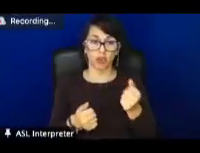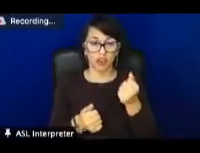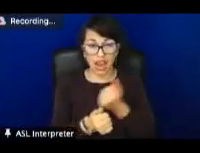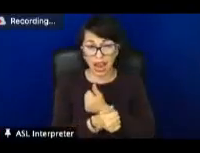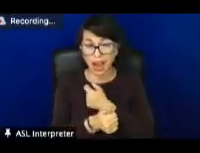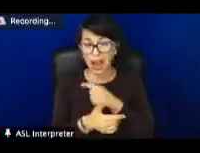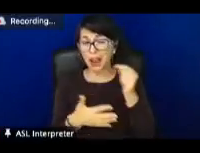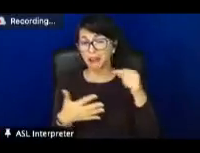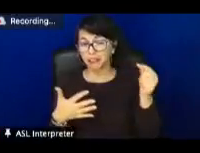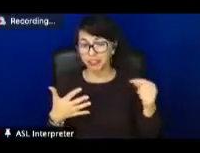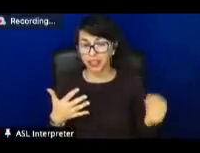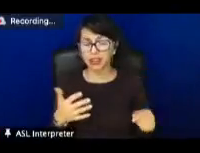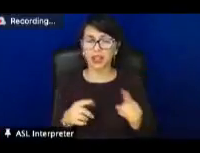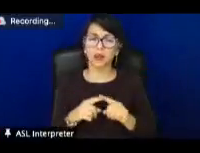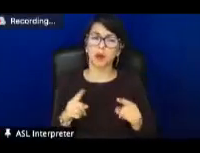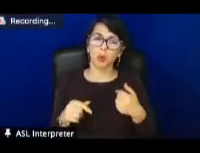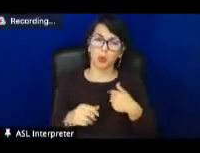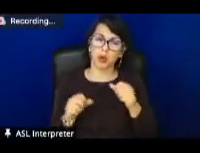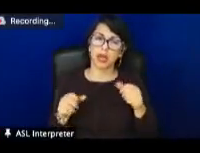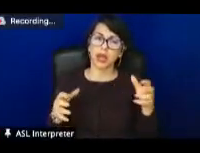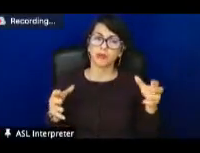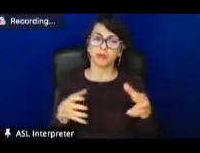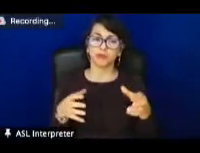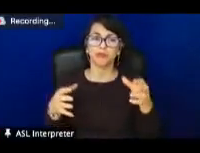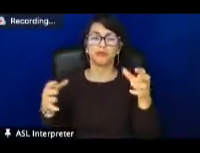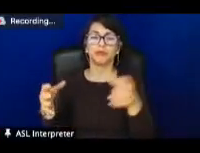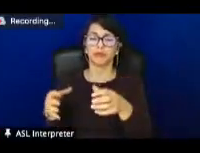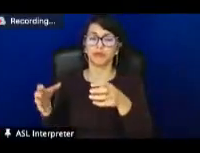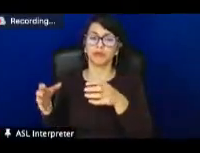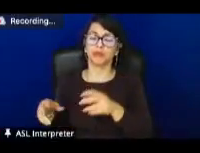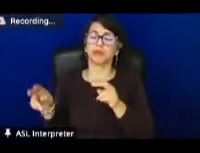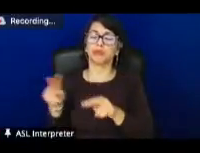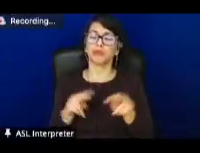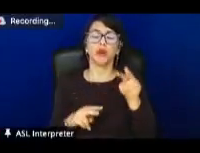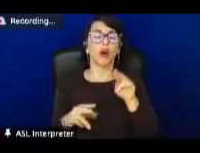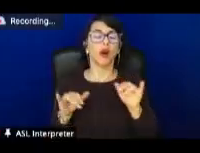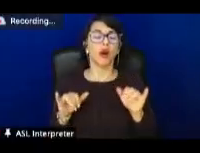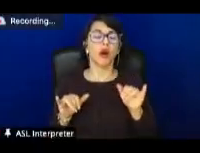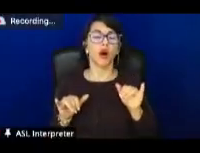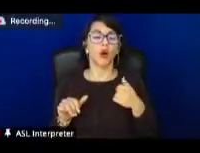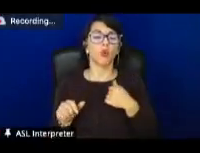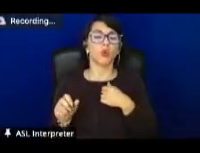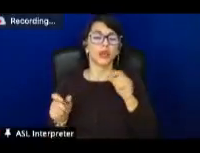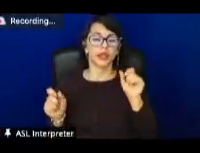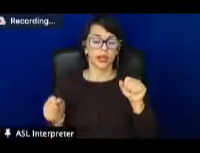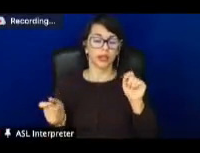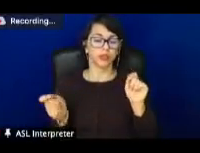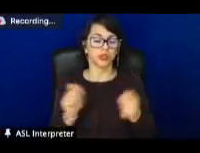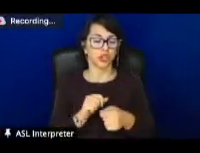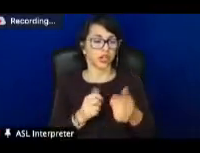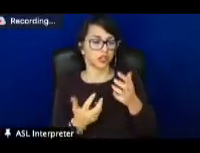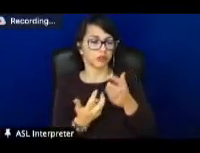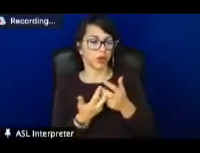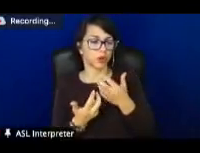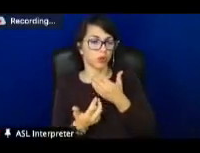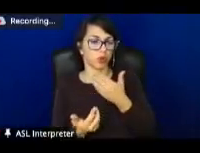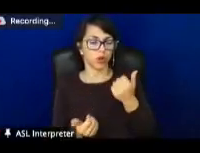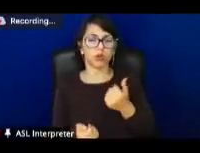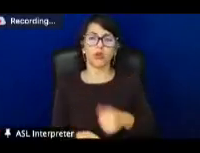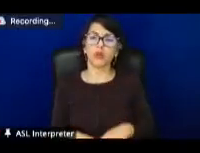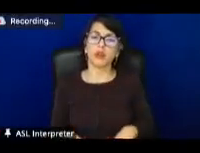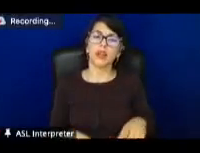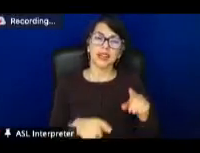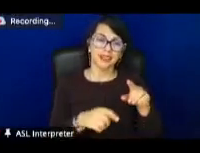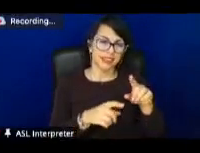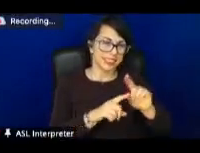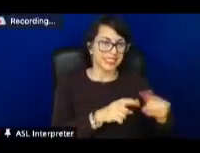it down with, this is probably how we should do it, because there are the different considerations of, different